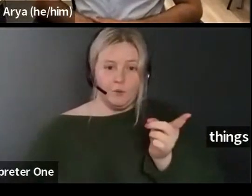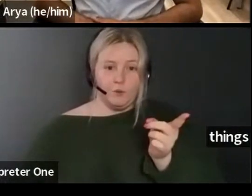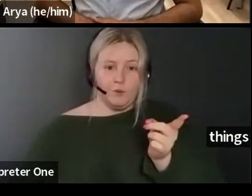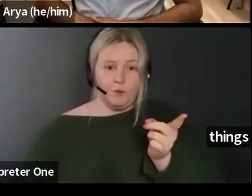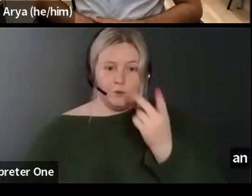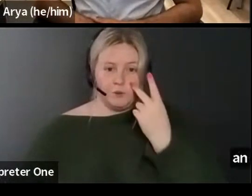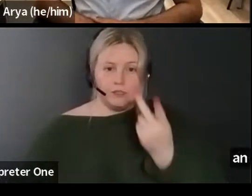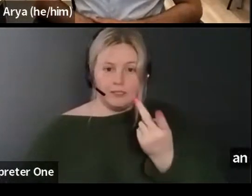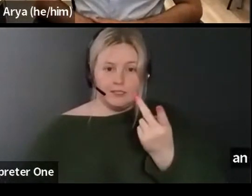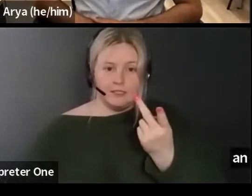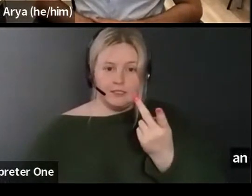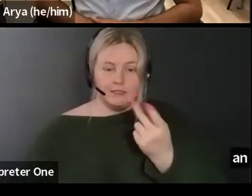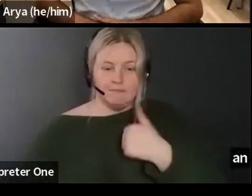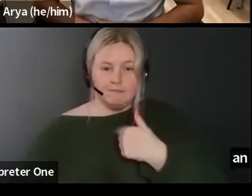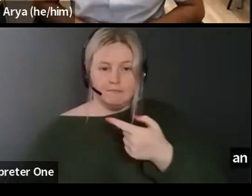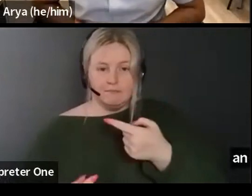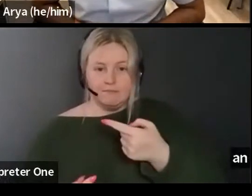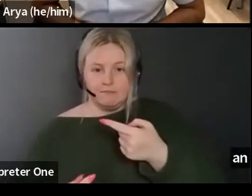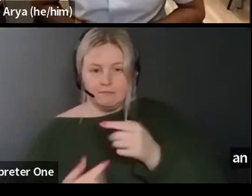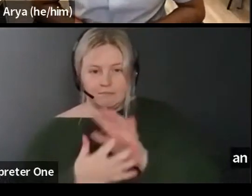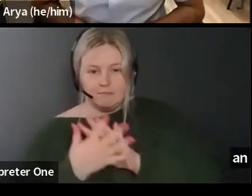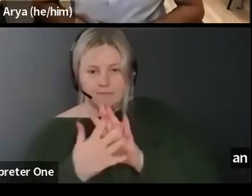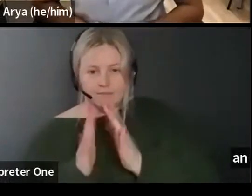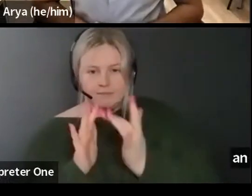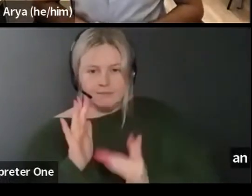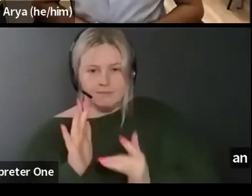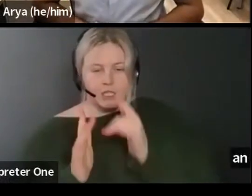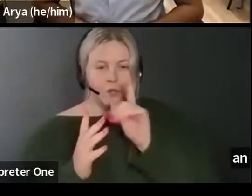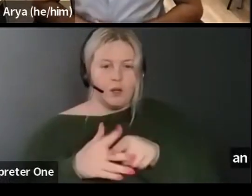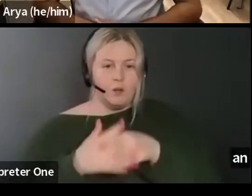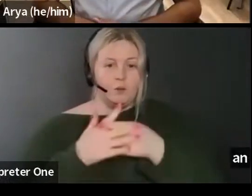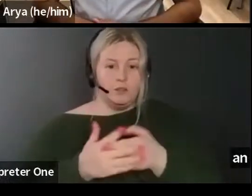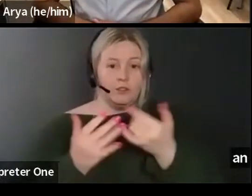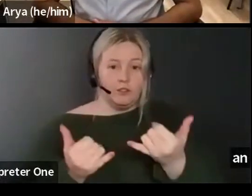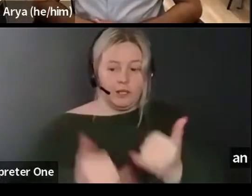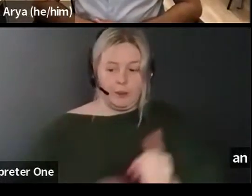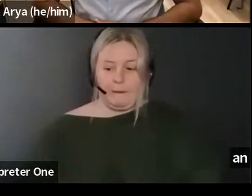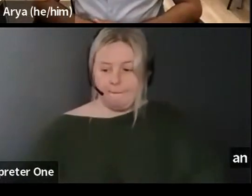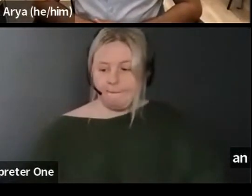down my phone, but that's so I'll jump into it right now.